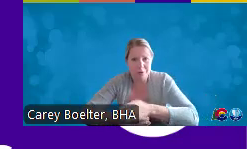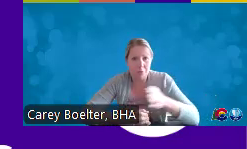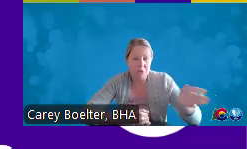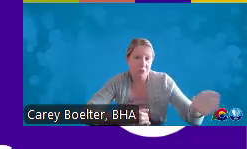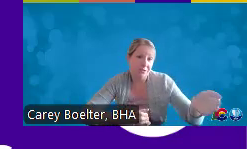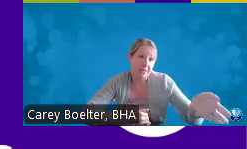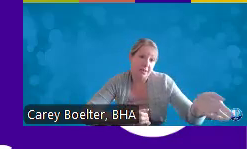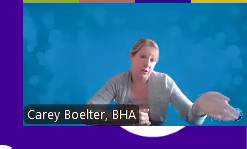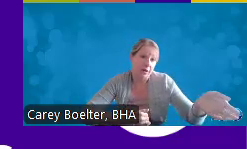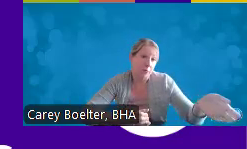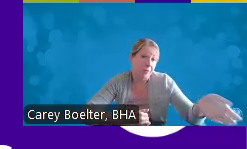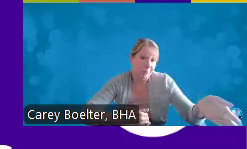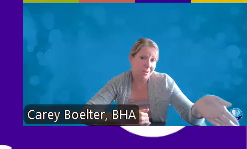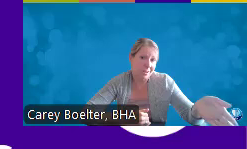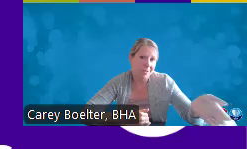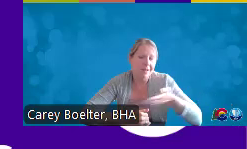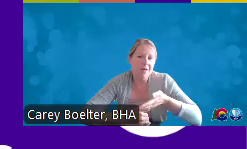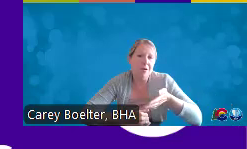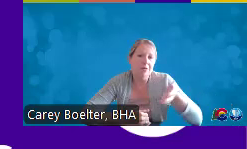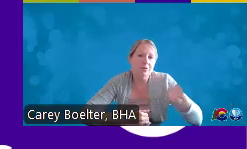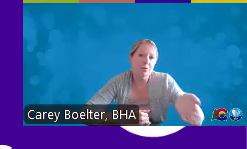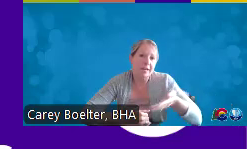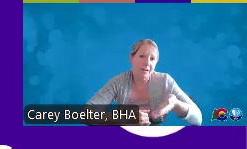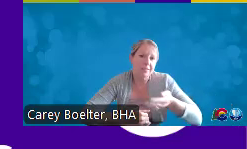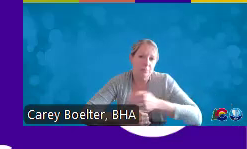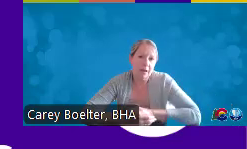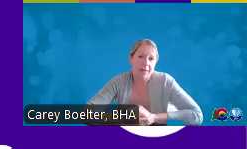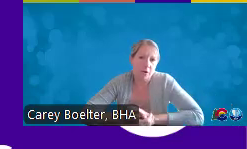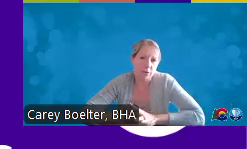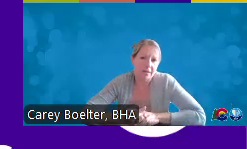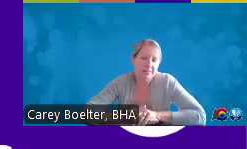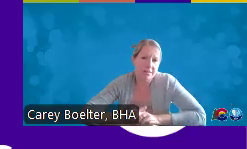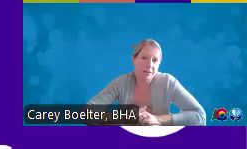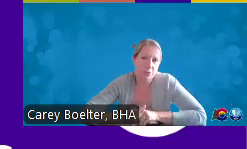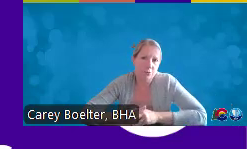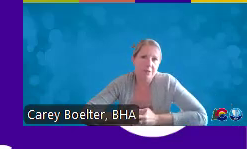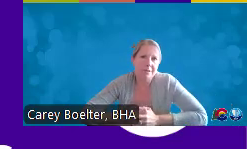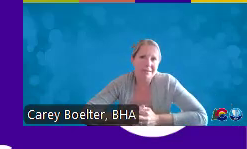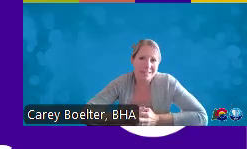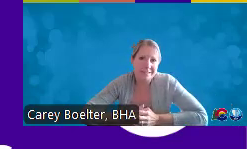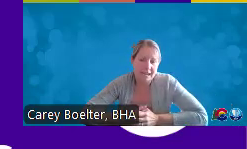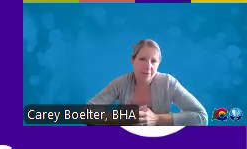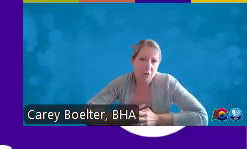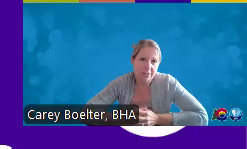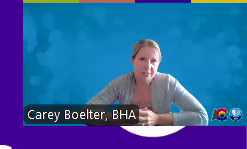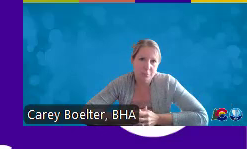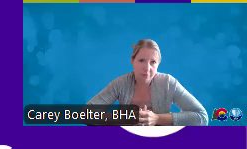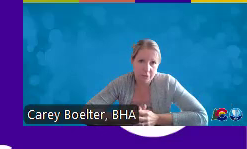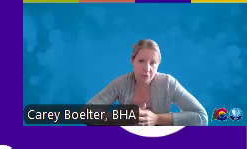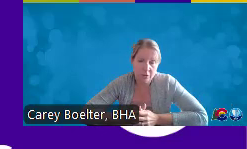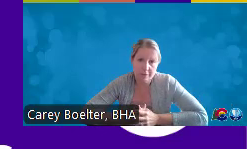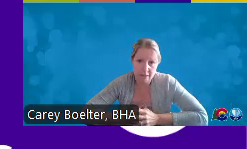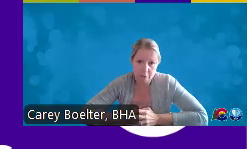requirements, which you see here in number 3, so that does imply, though, that CSUs need to have a